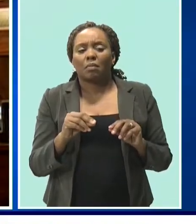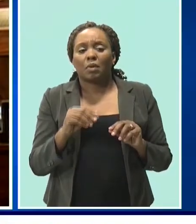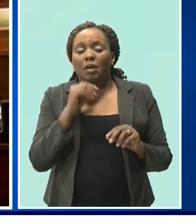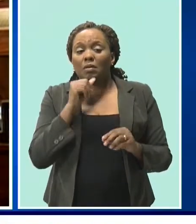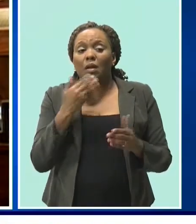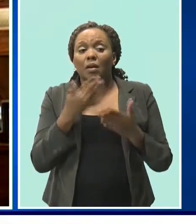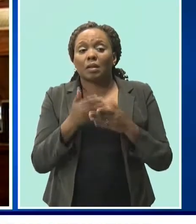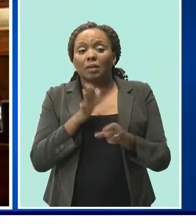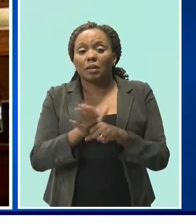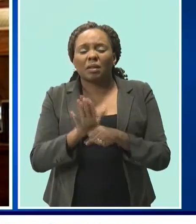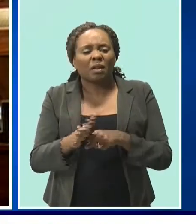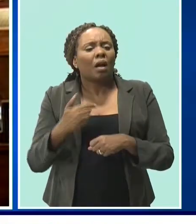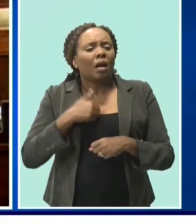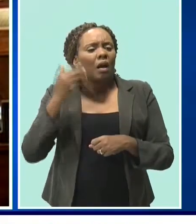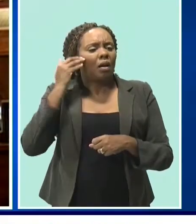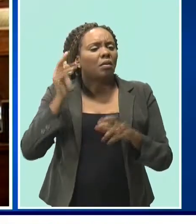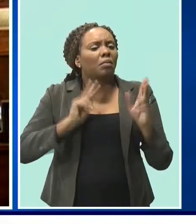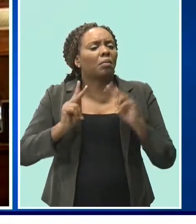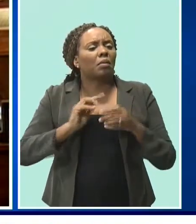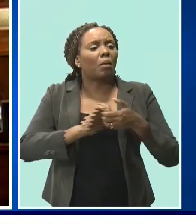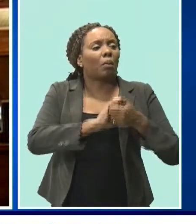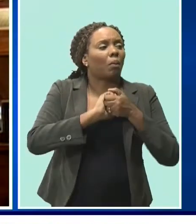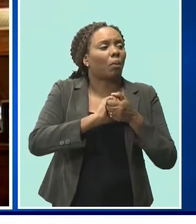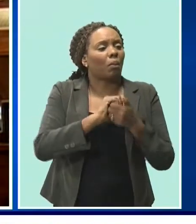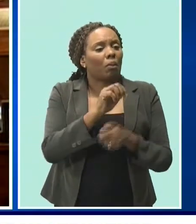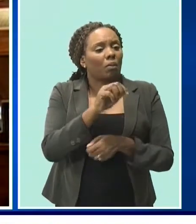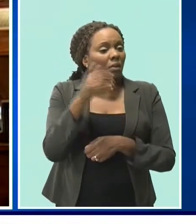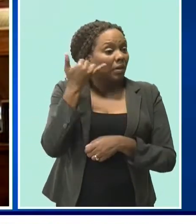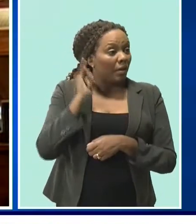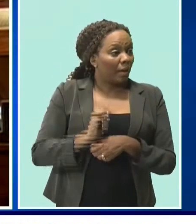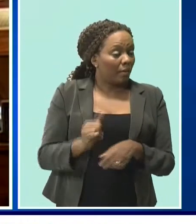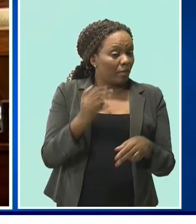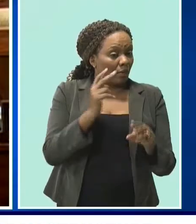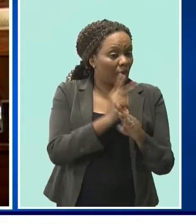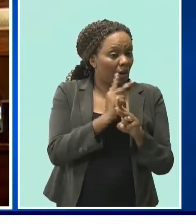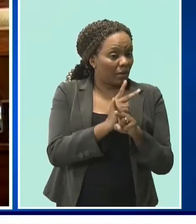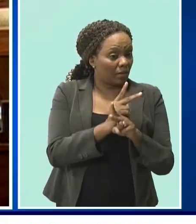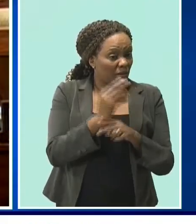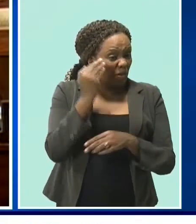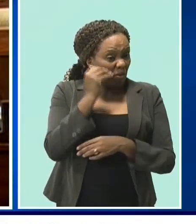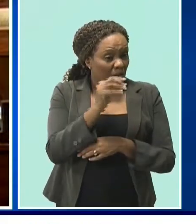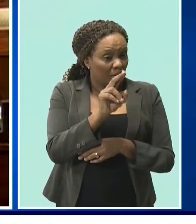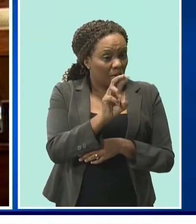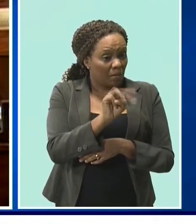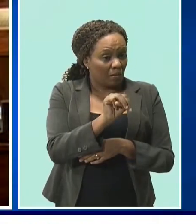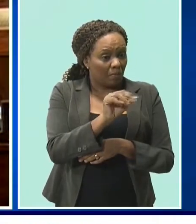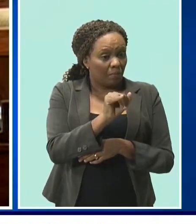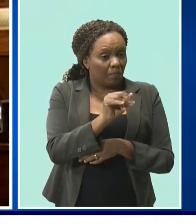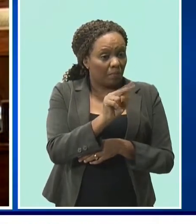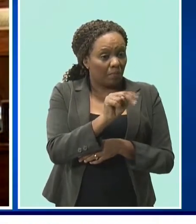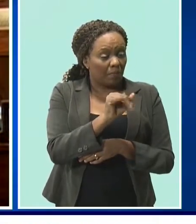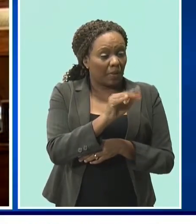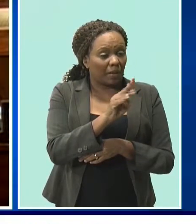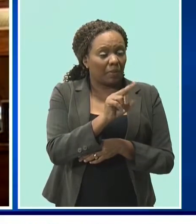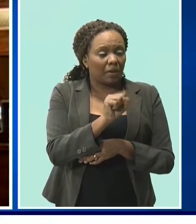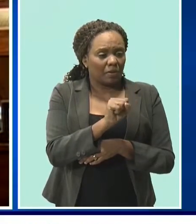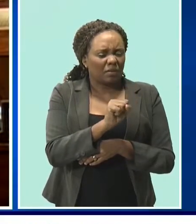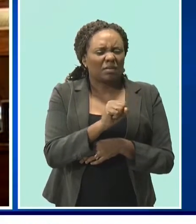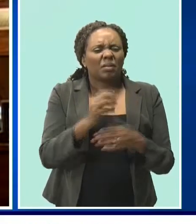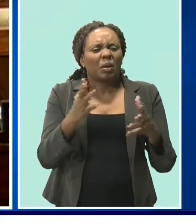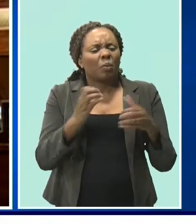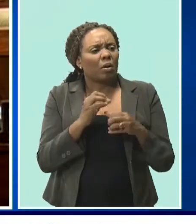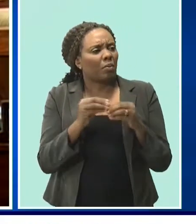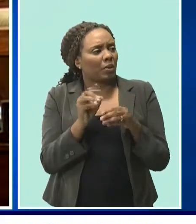I know people who own minibuses and stuff, and they try to put some discipline in place, but